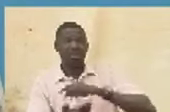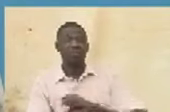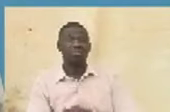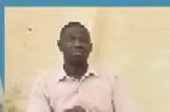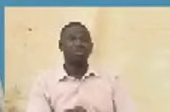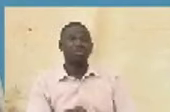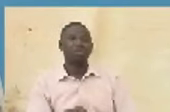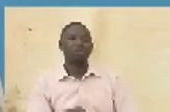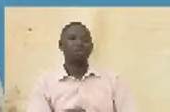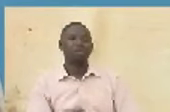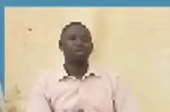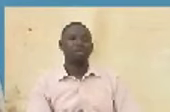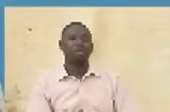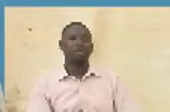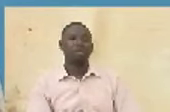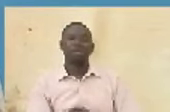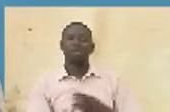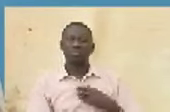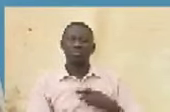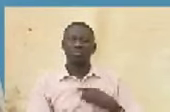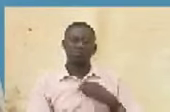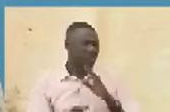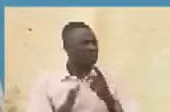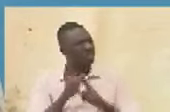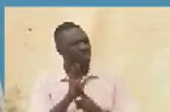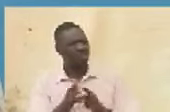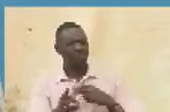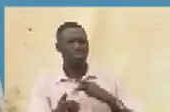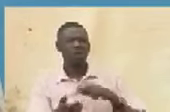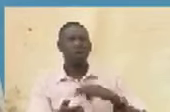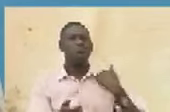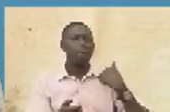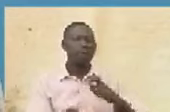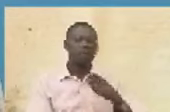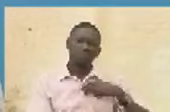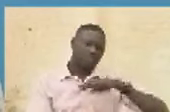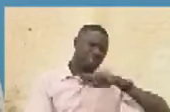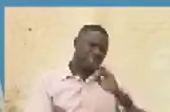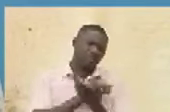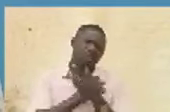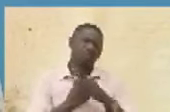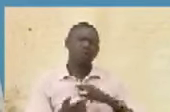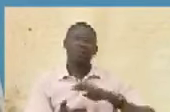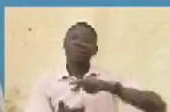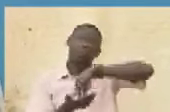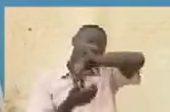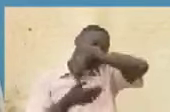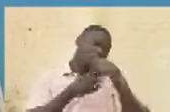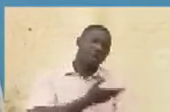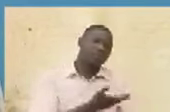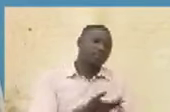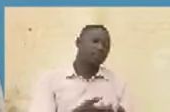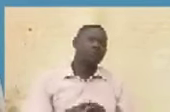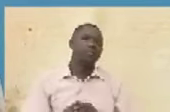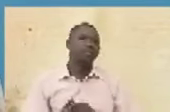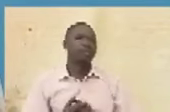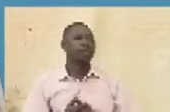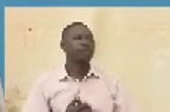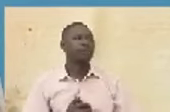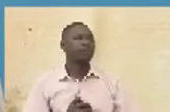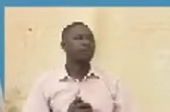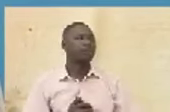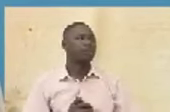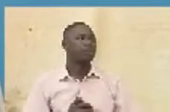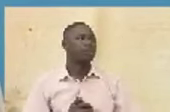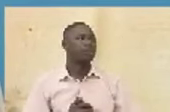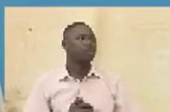mole ke simfulo koy kono it appears that if somebody will kick your legs under you pokon kire ko kay kamal taw on that concrete floor you